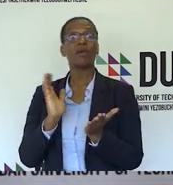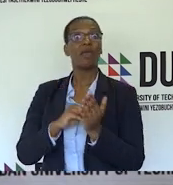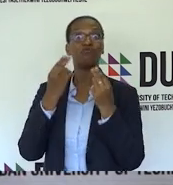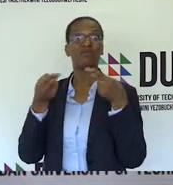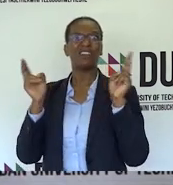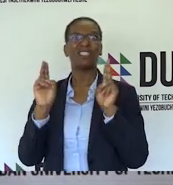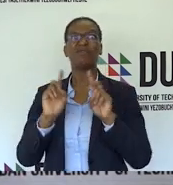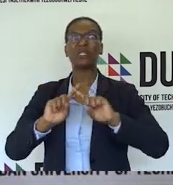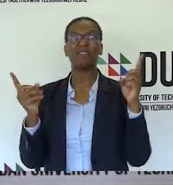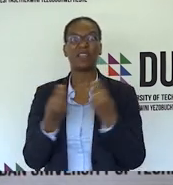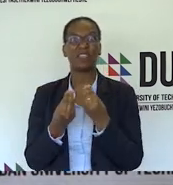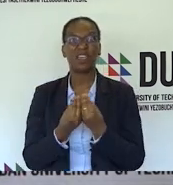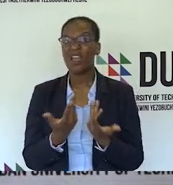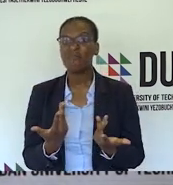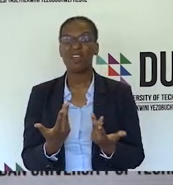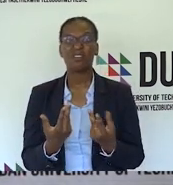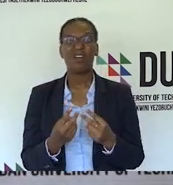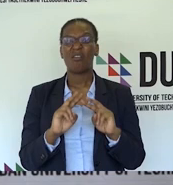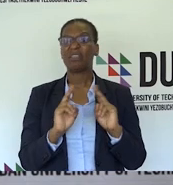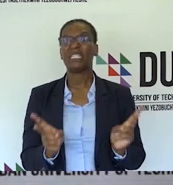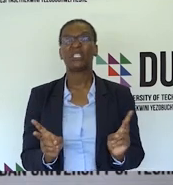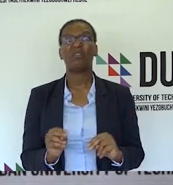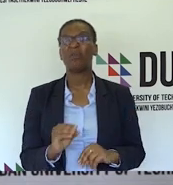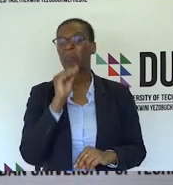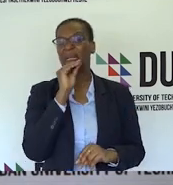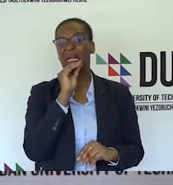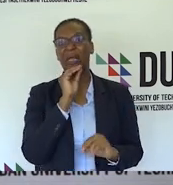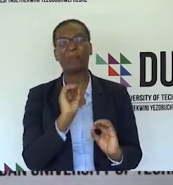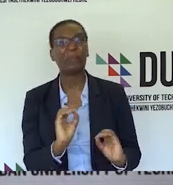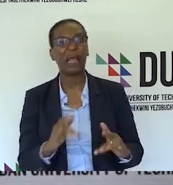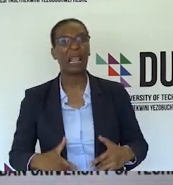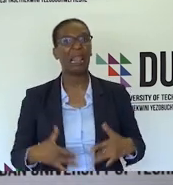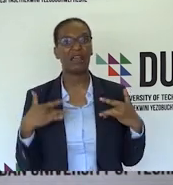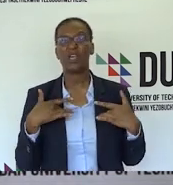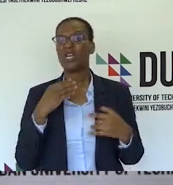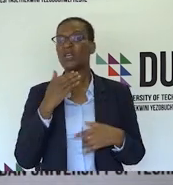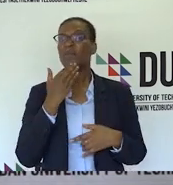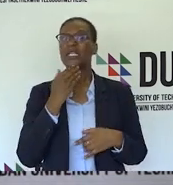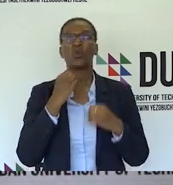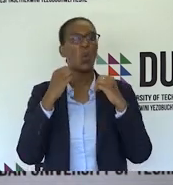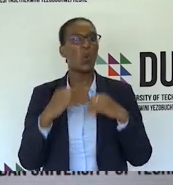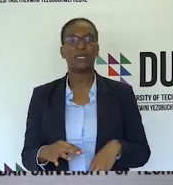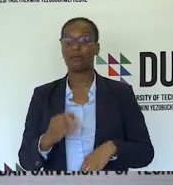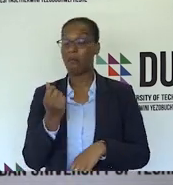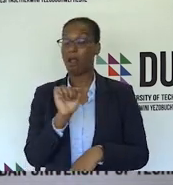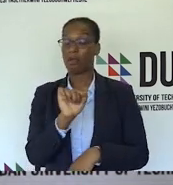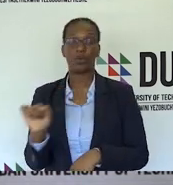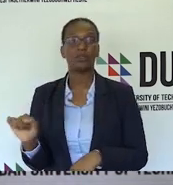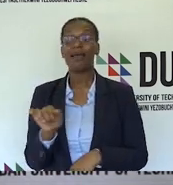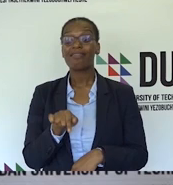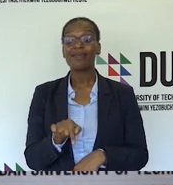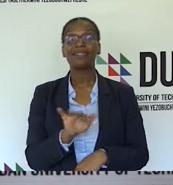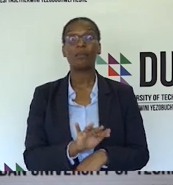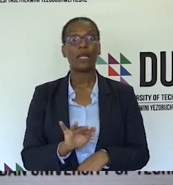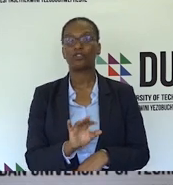perhaps a piece of meaningless and fake paper, please don't waste your money. This